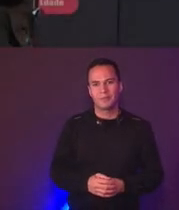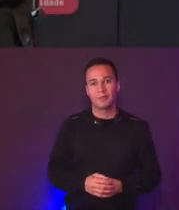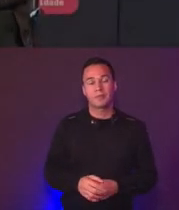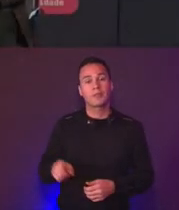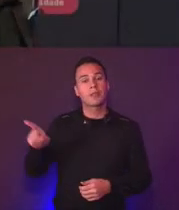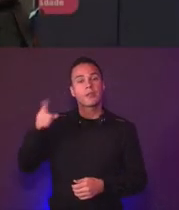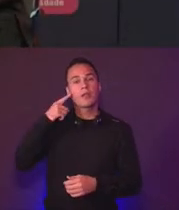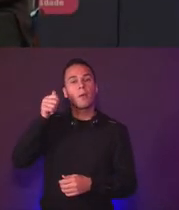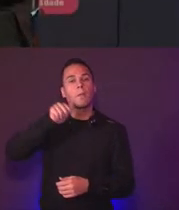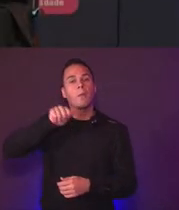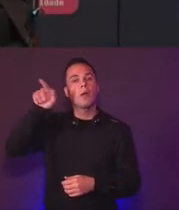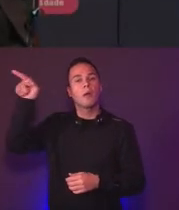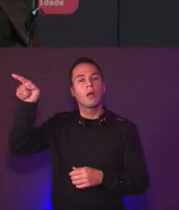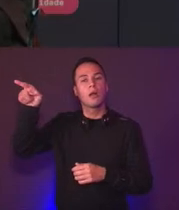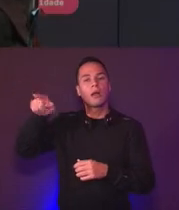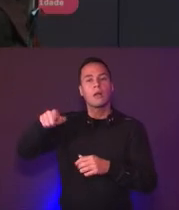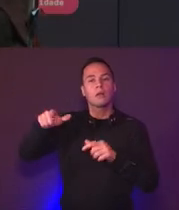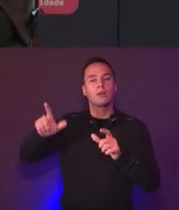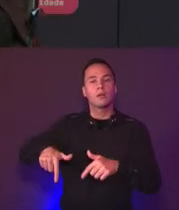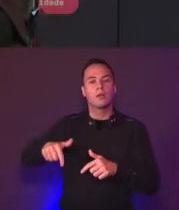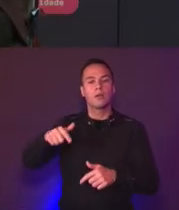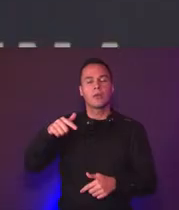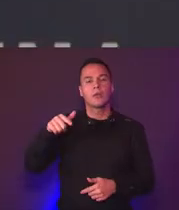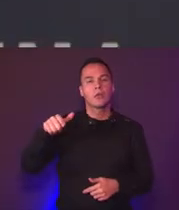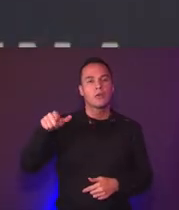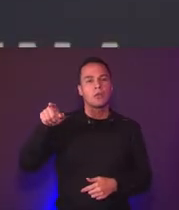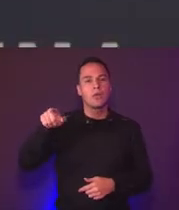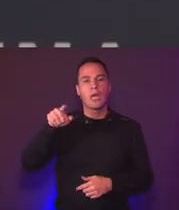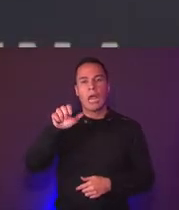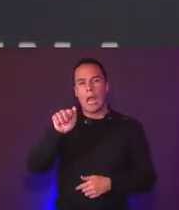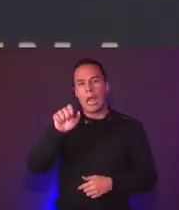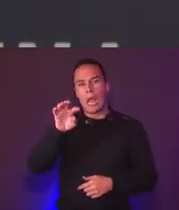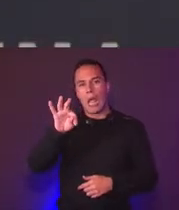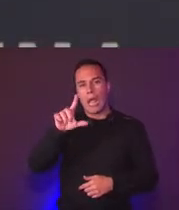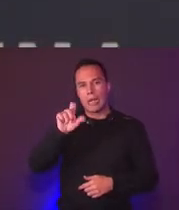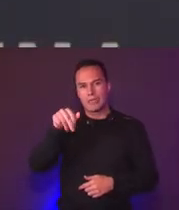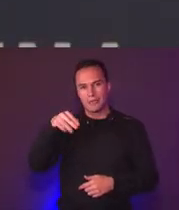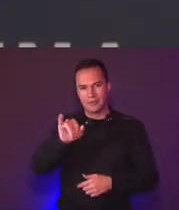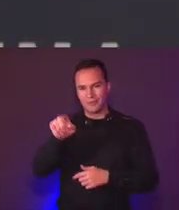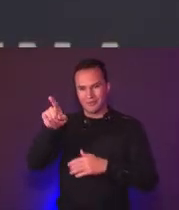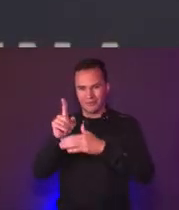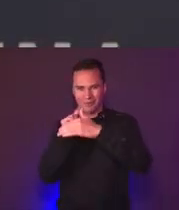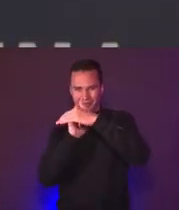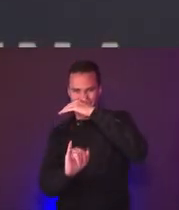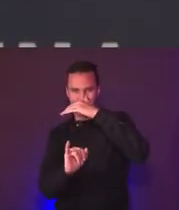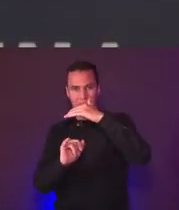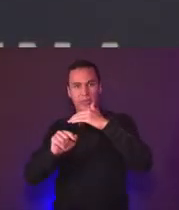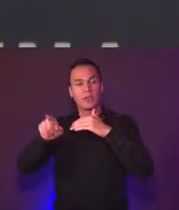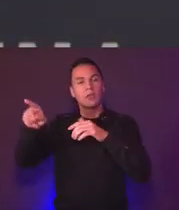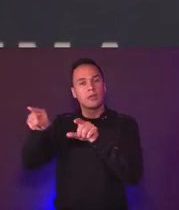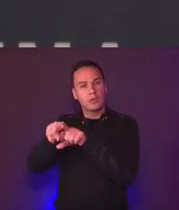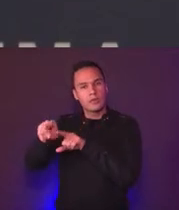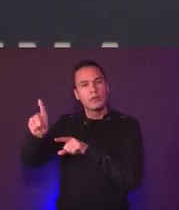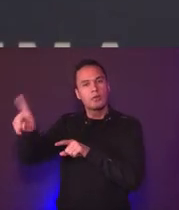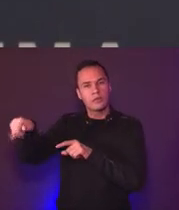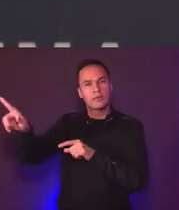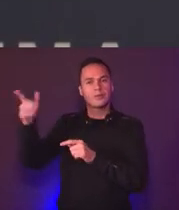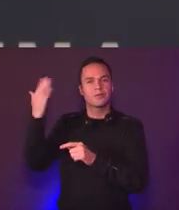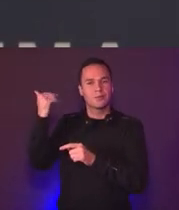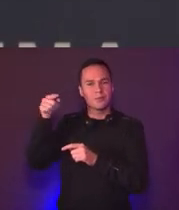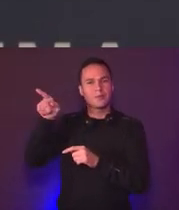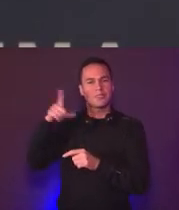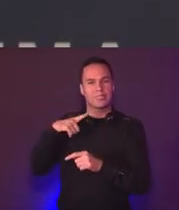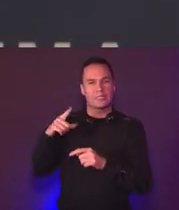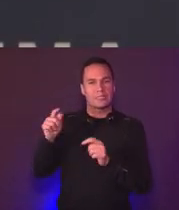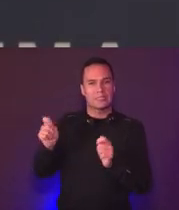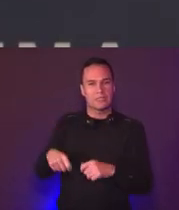Sean is now the top editor at the Atlanta Journal-Constitution, and she's covering a nasty election in the